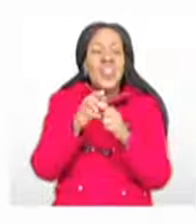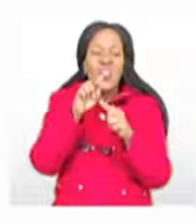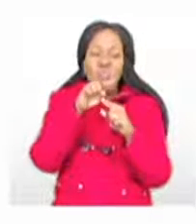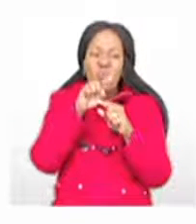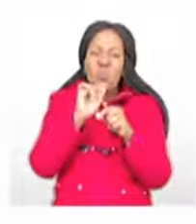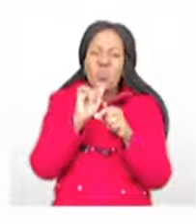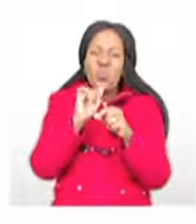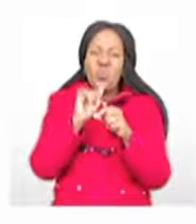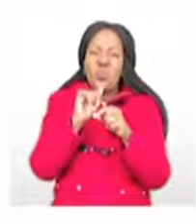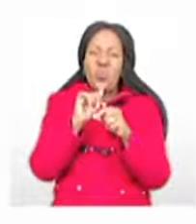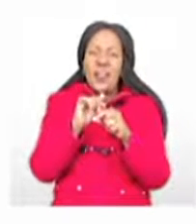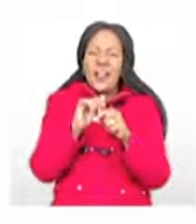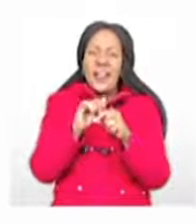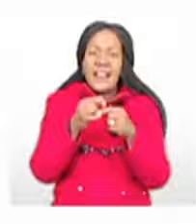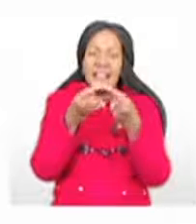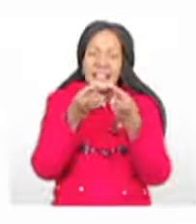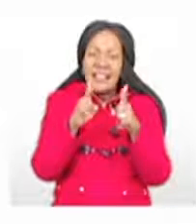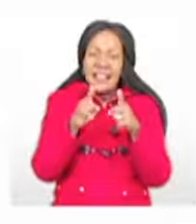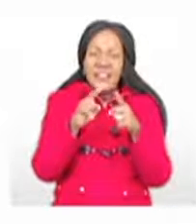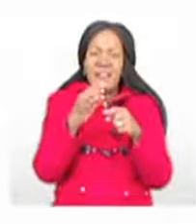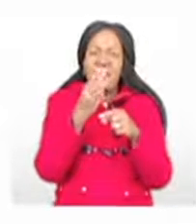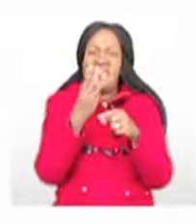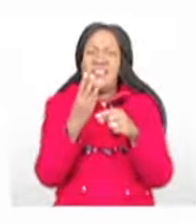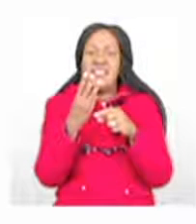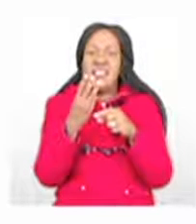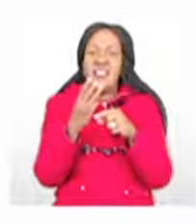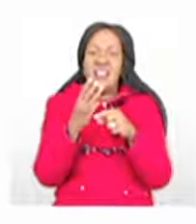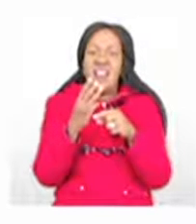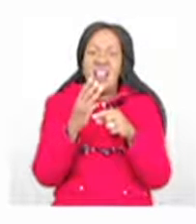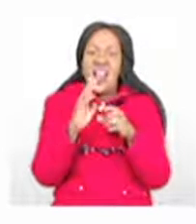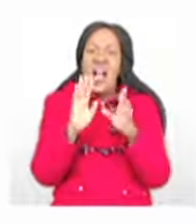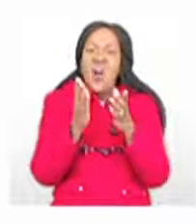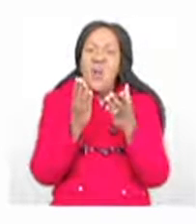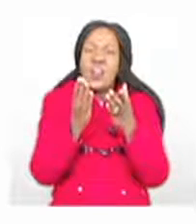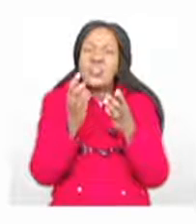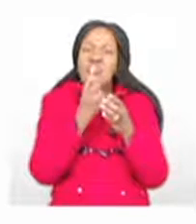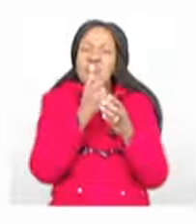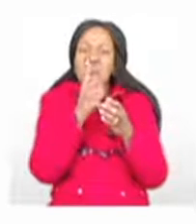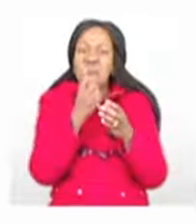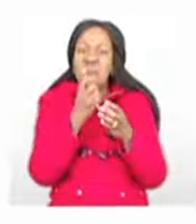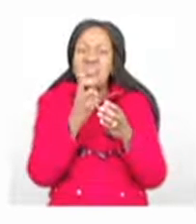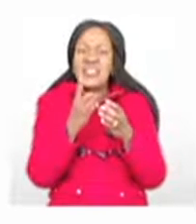different from the 3? I would like you to find